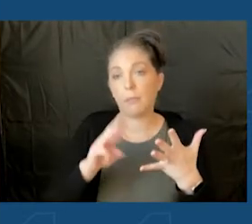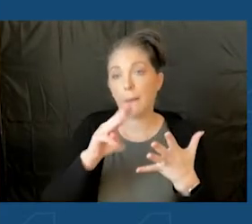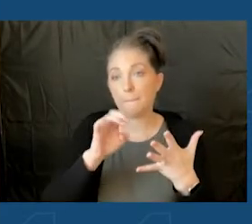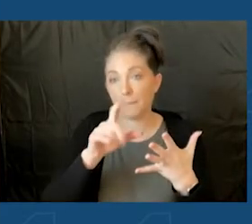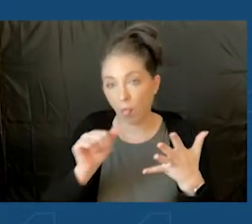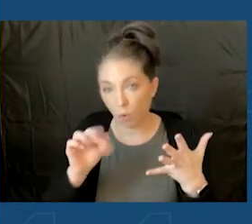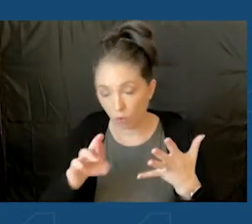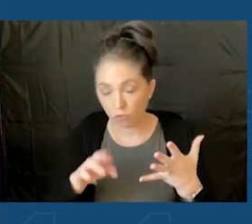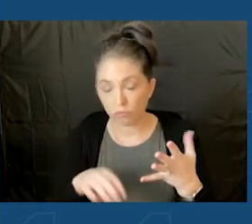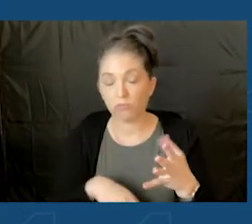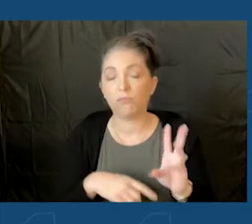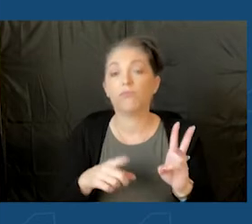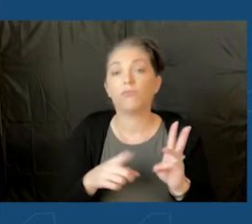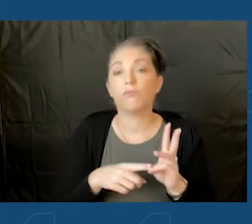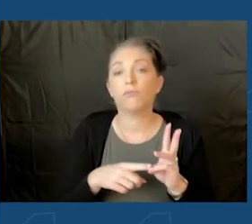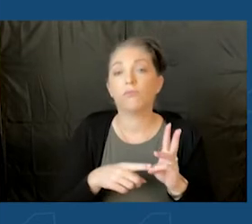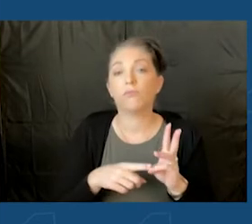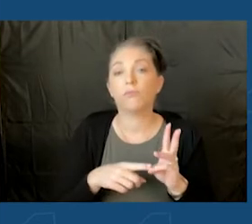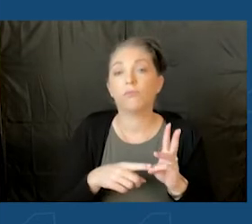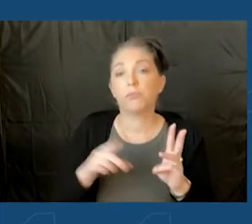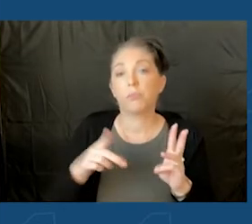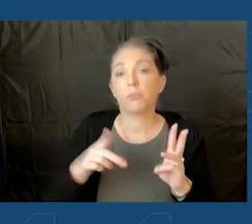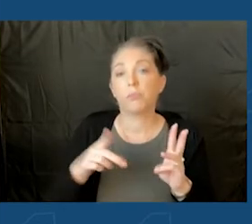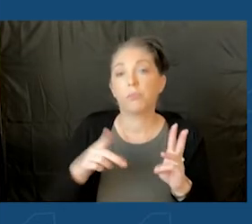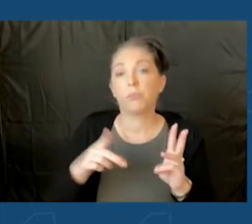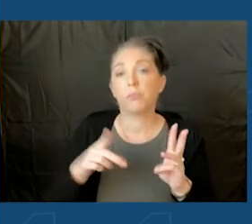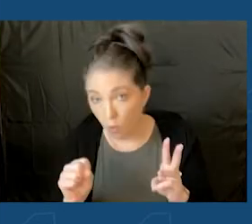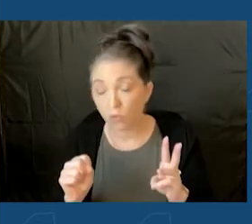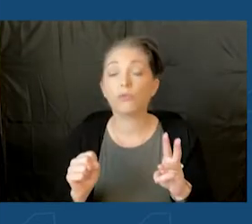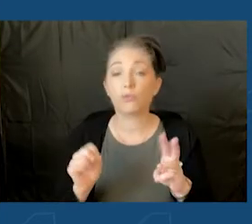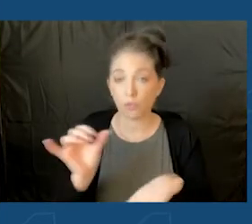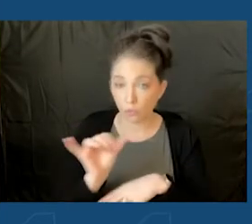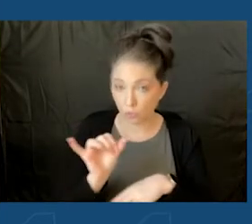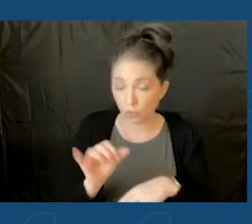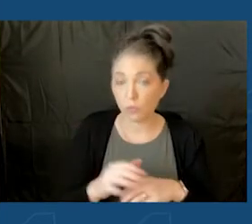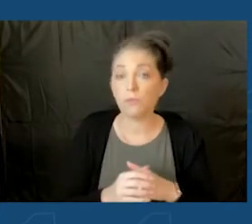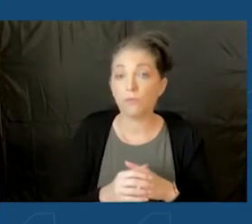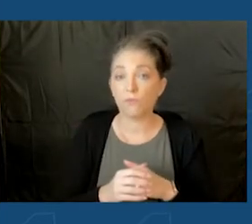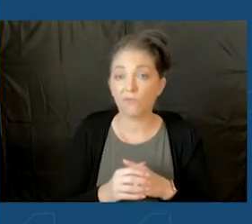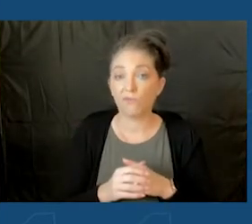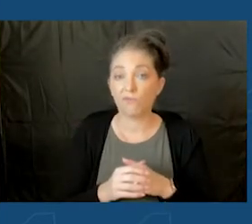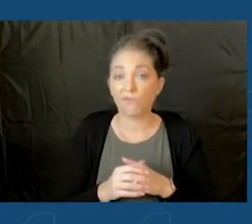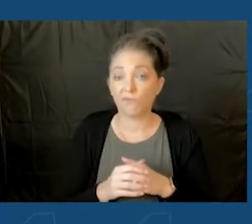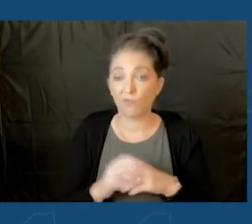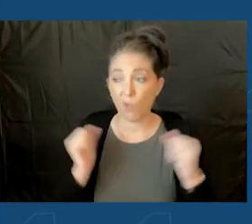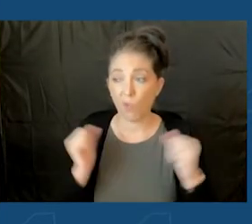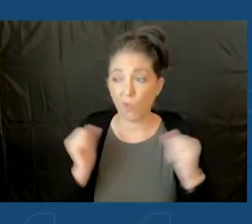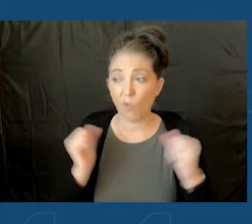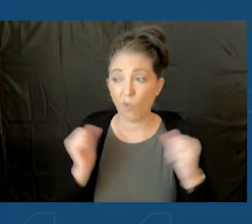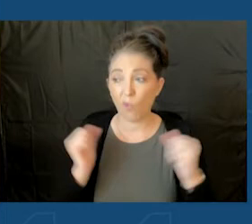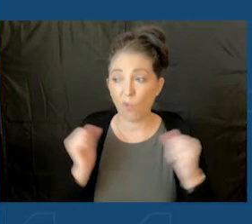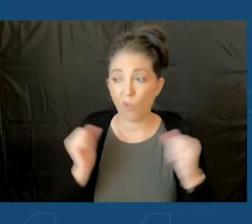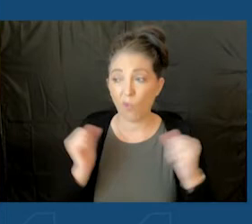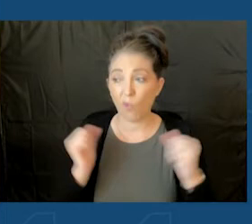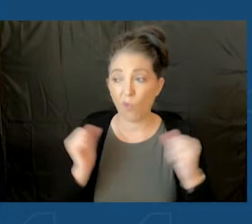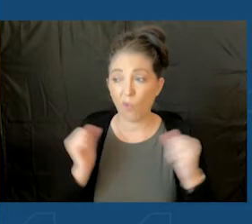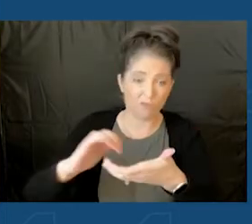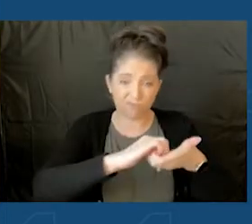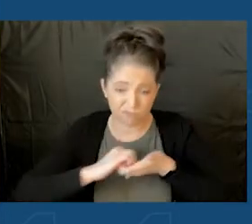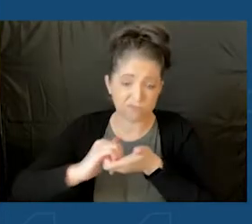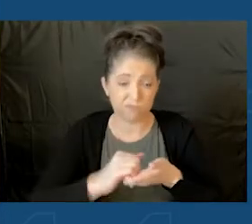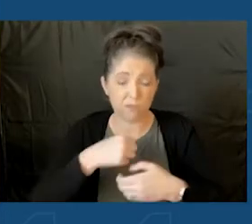Member Brooks Powers as well. It took a collective effort to see this over the